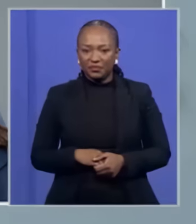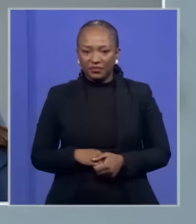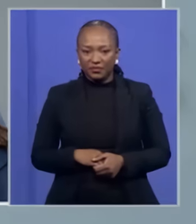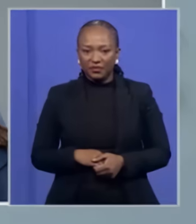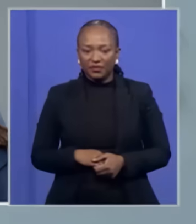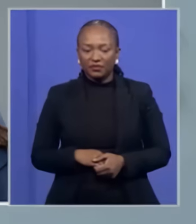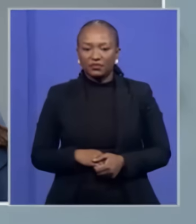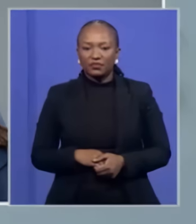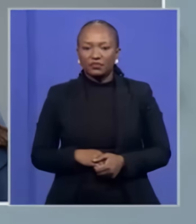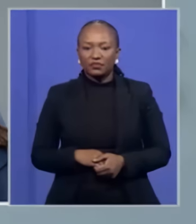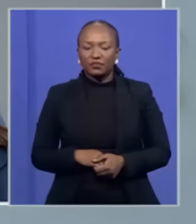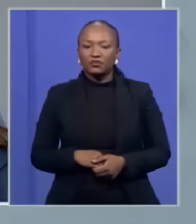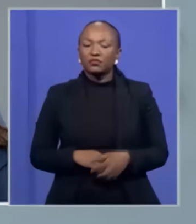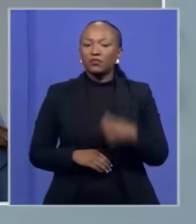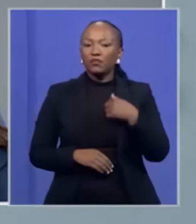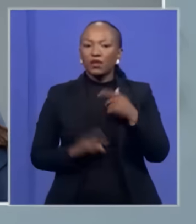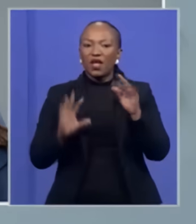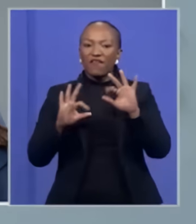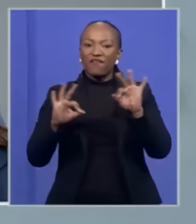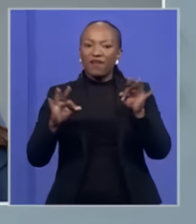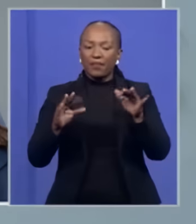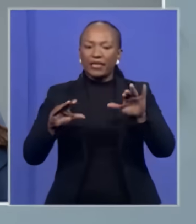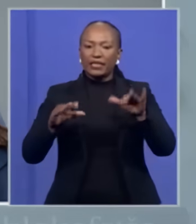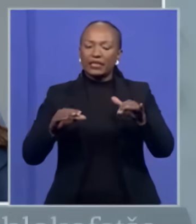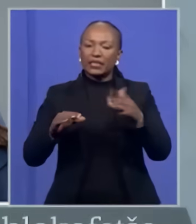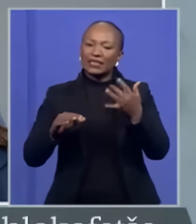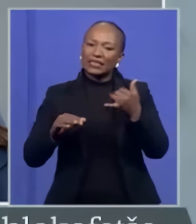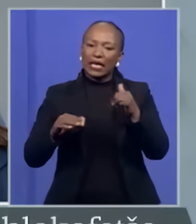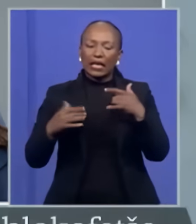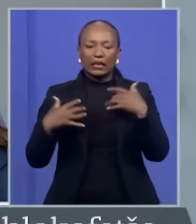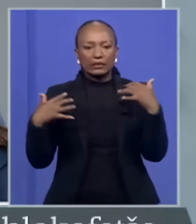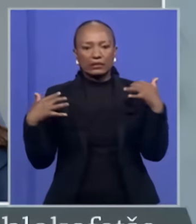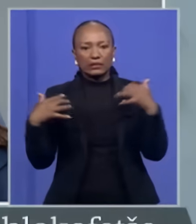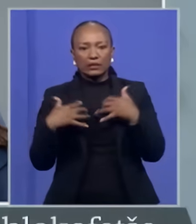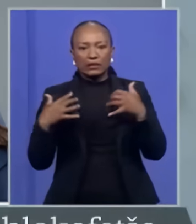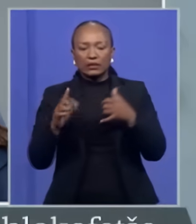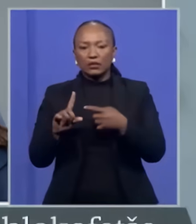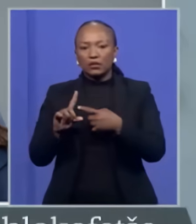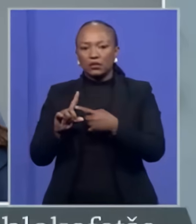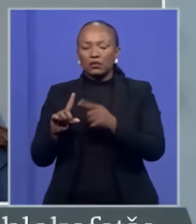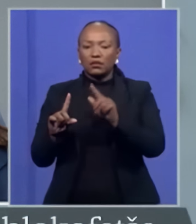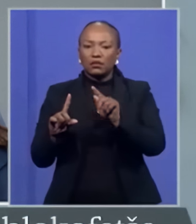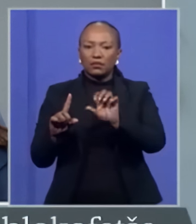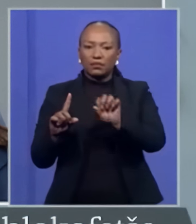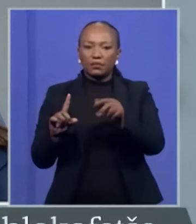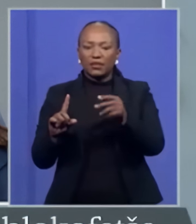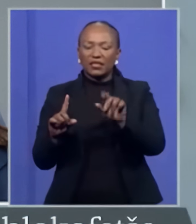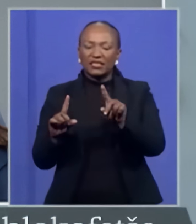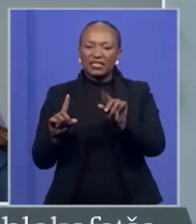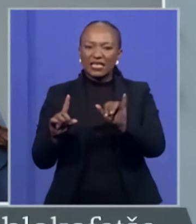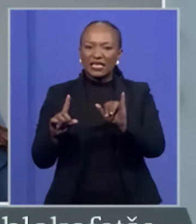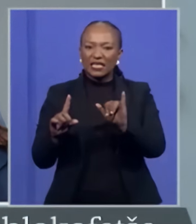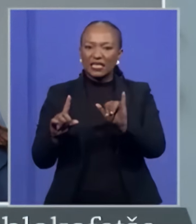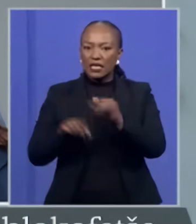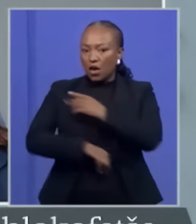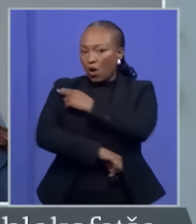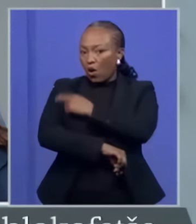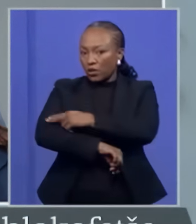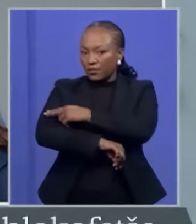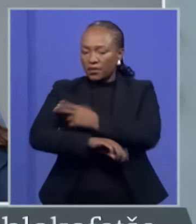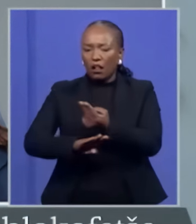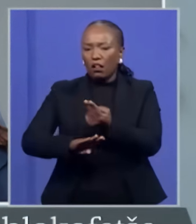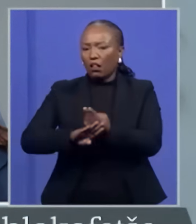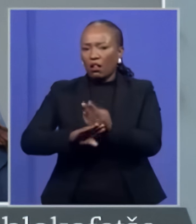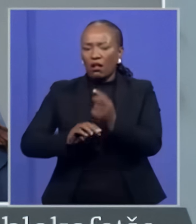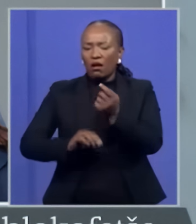As a family, we are still shocked. Tsidi had been hospitalized for a short period. And the fighter that she is, we